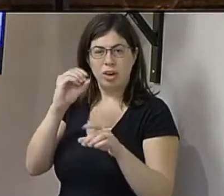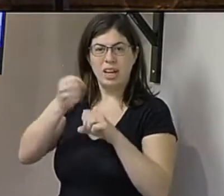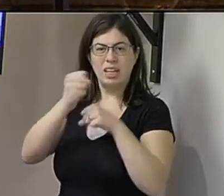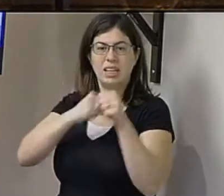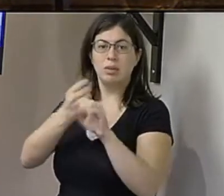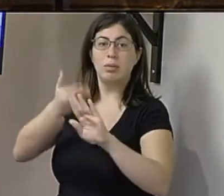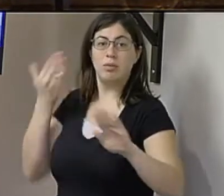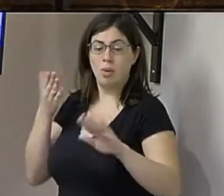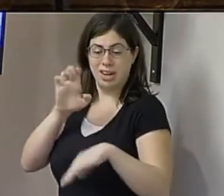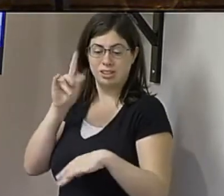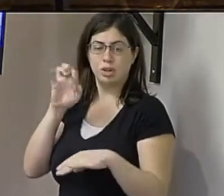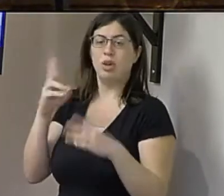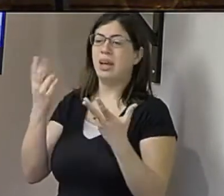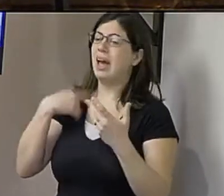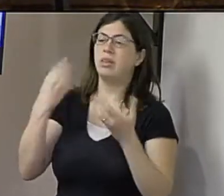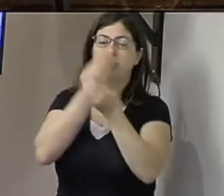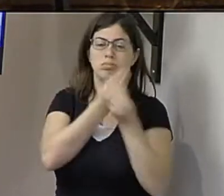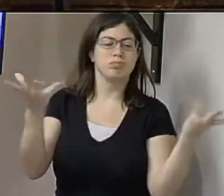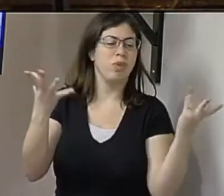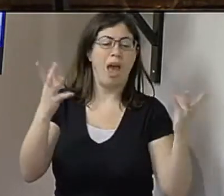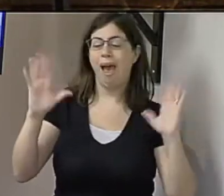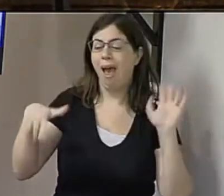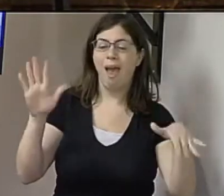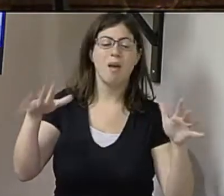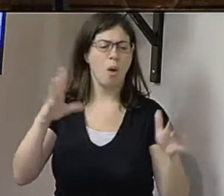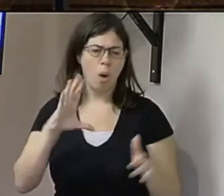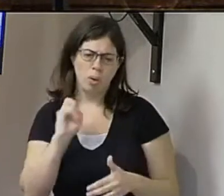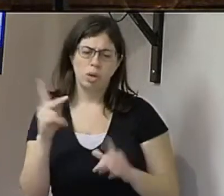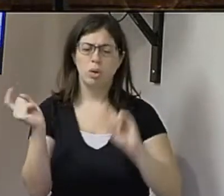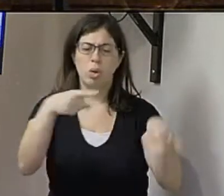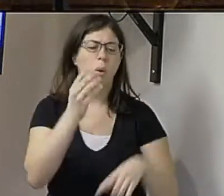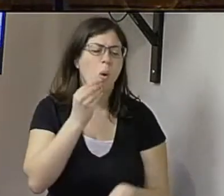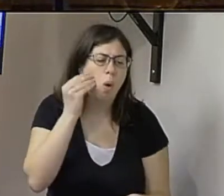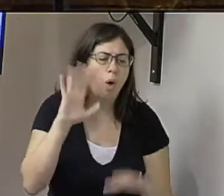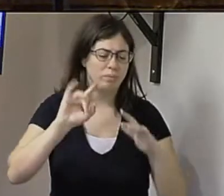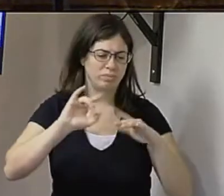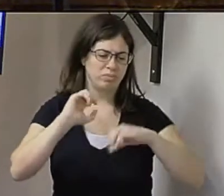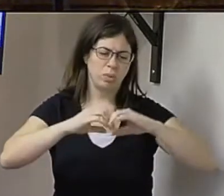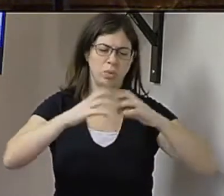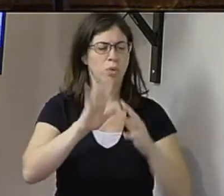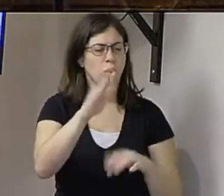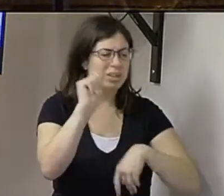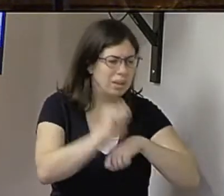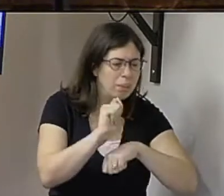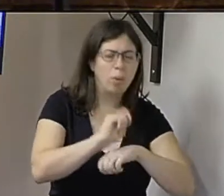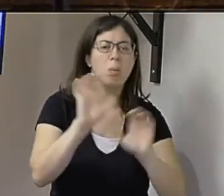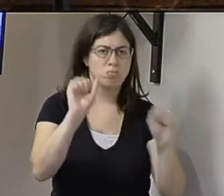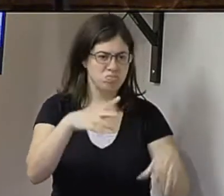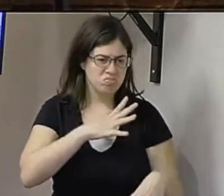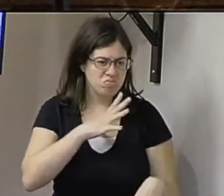that goes out from the Persian kingdom that says, hey, it's all right if you guys go back to your homeland, you can begin rebuilding your temple. And that's what we read about in the